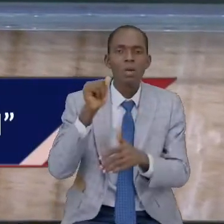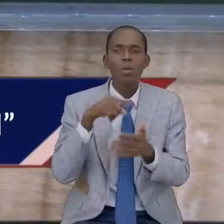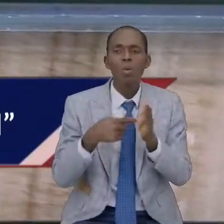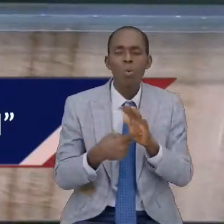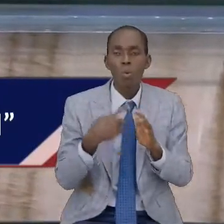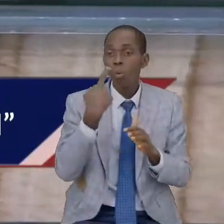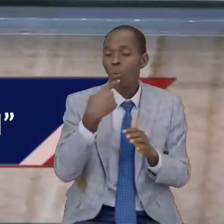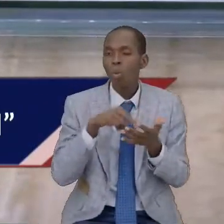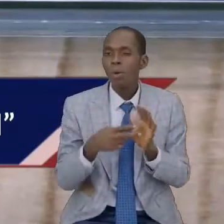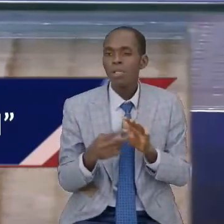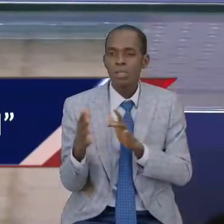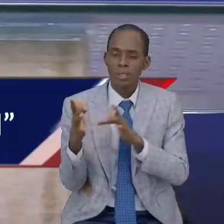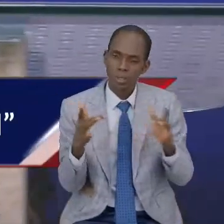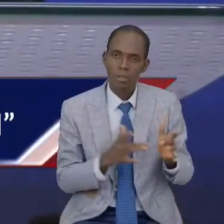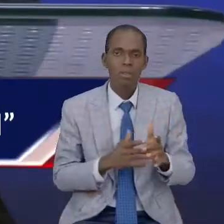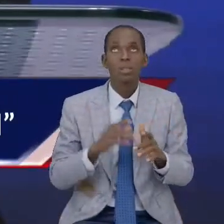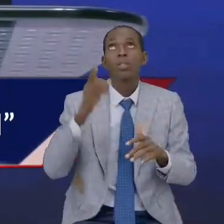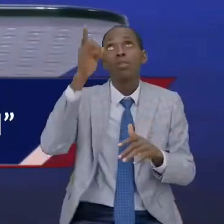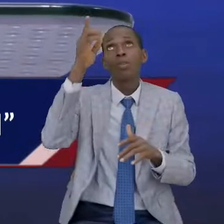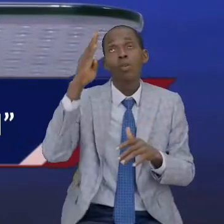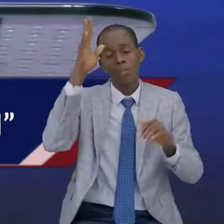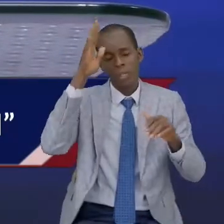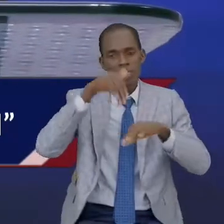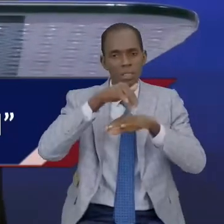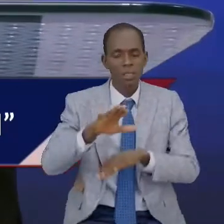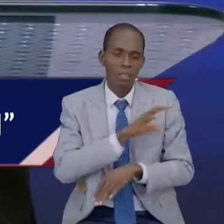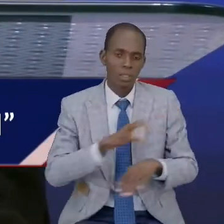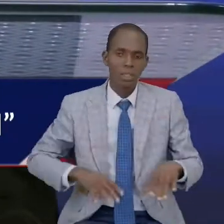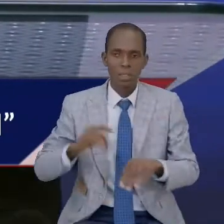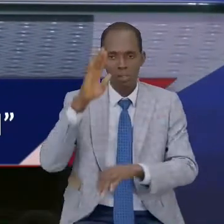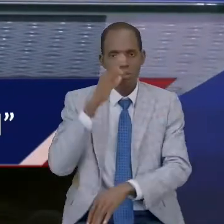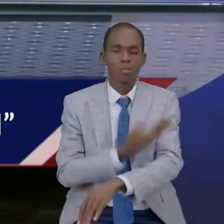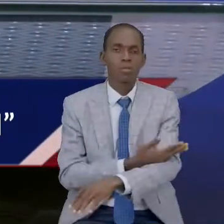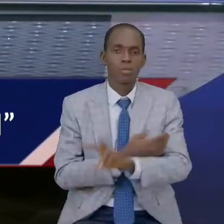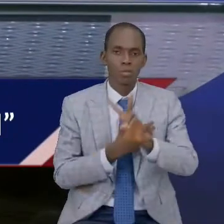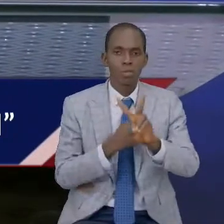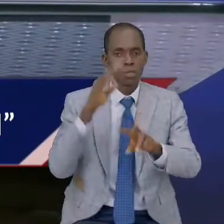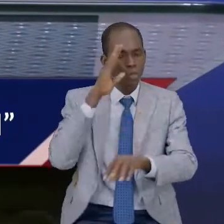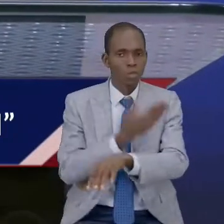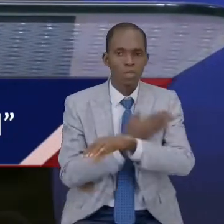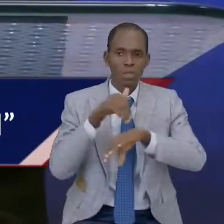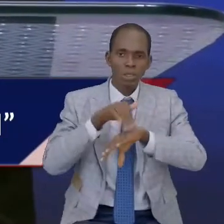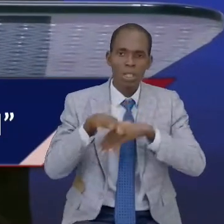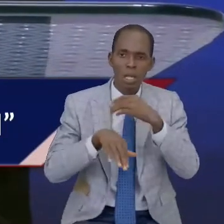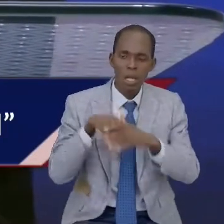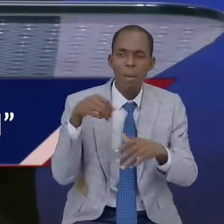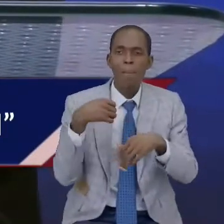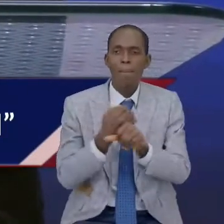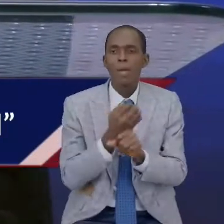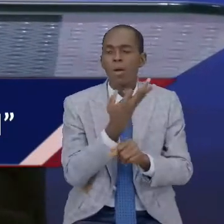the Father sent forth the Son. Son sent forth, made of a woman, born